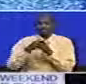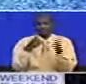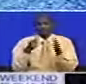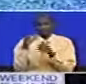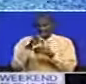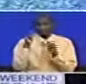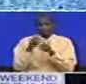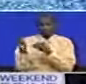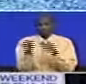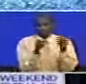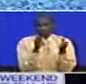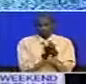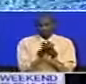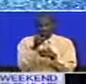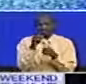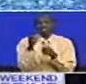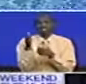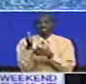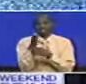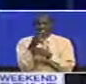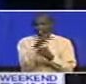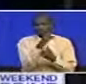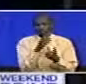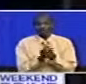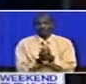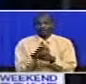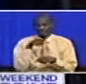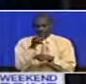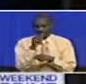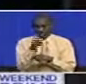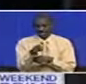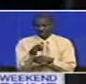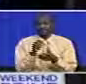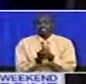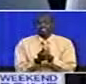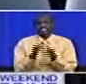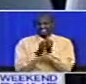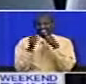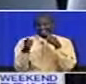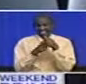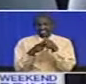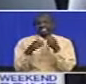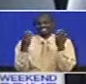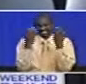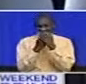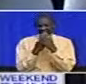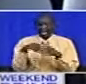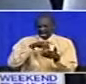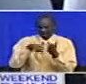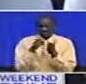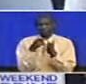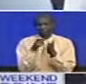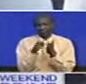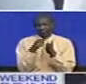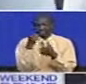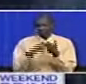can shift to digital broadcasting. However, despite the reprieve, the 16 dark hours for television viewers